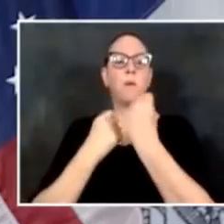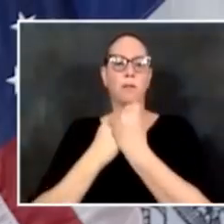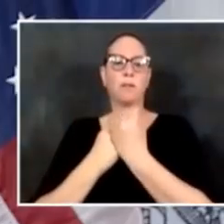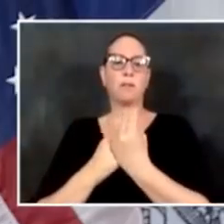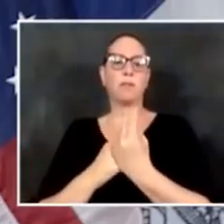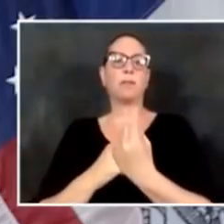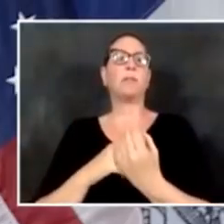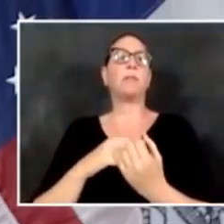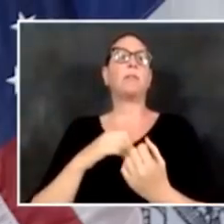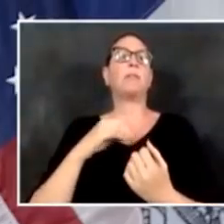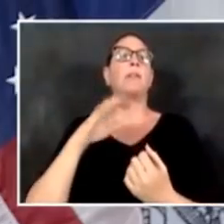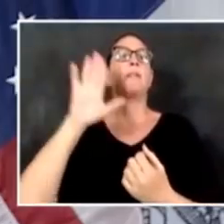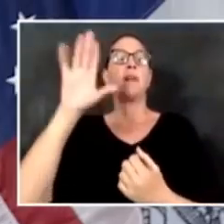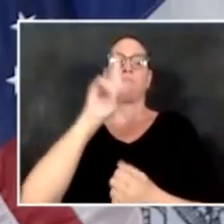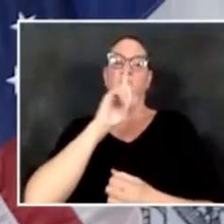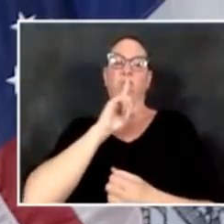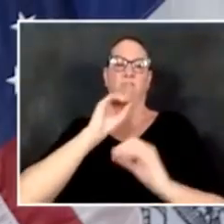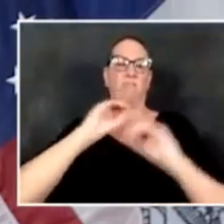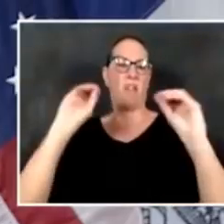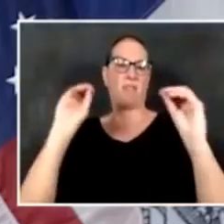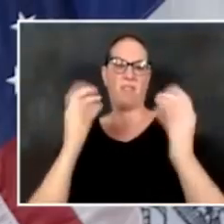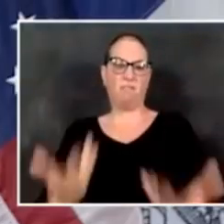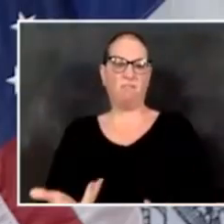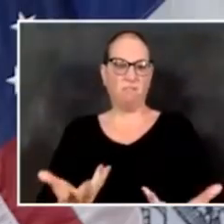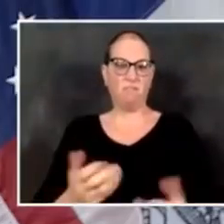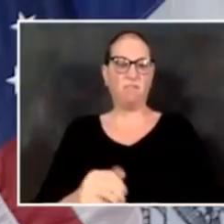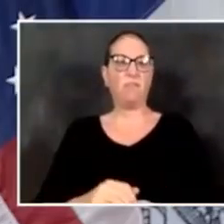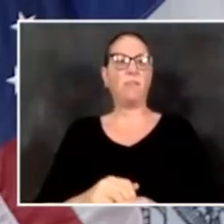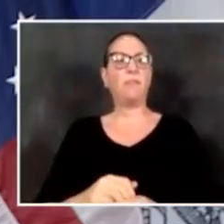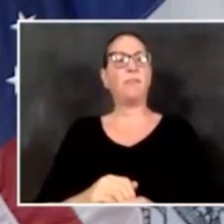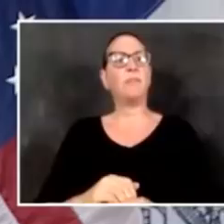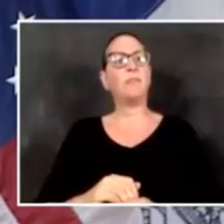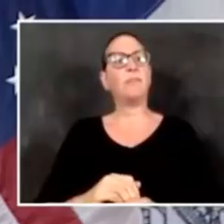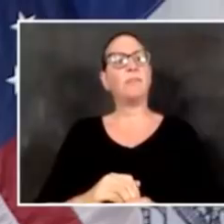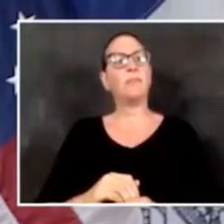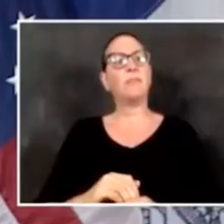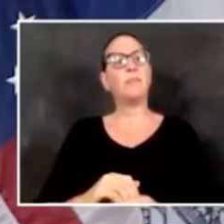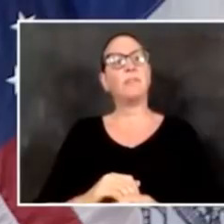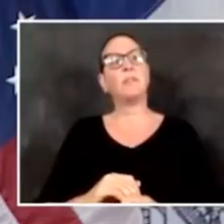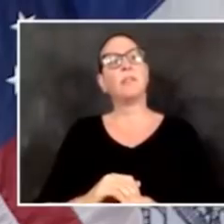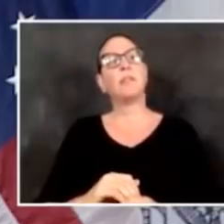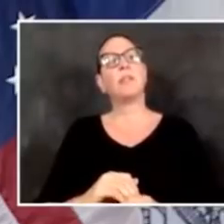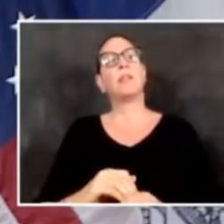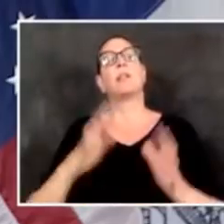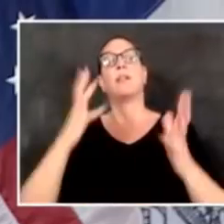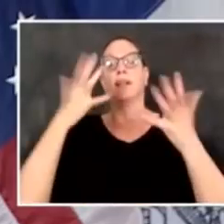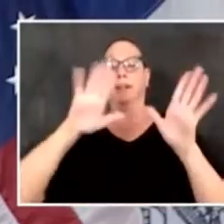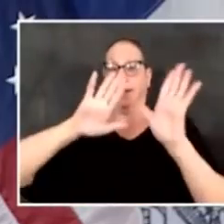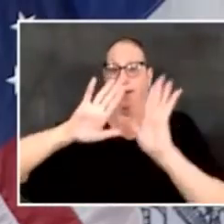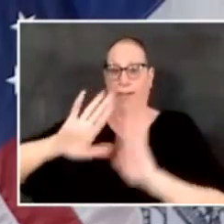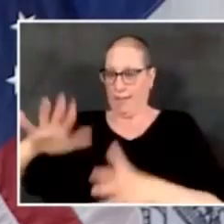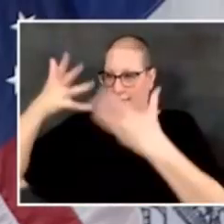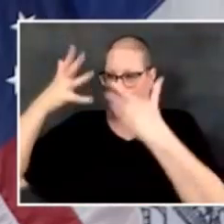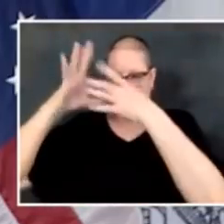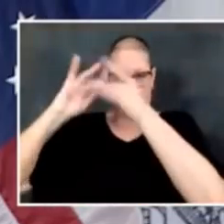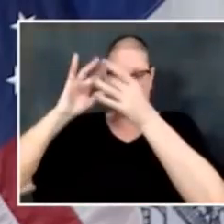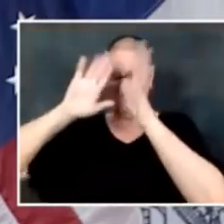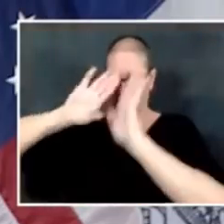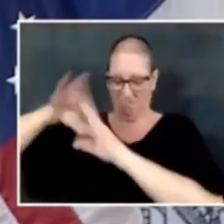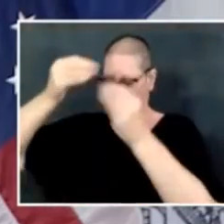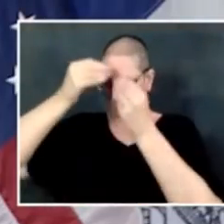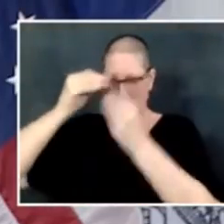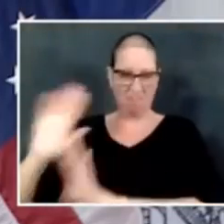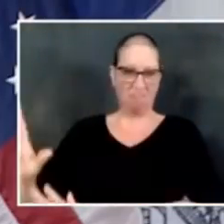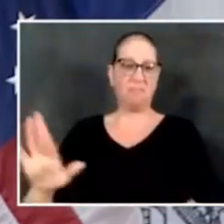his advisors. That said, a ray of light here. In the Congress, something much better. Over the